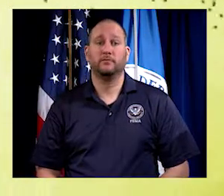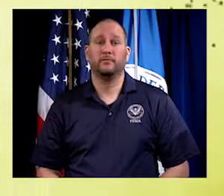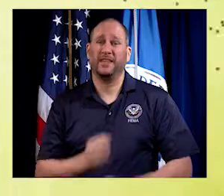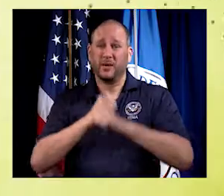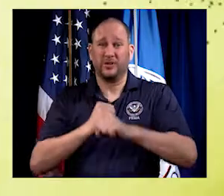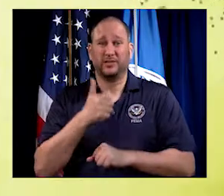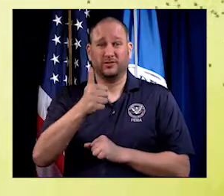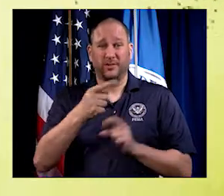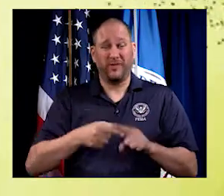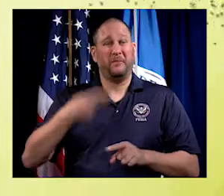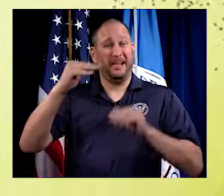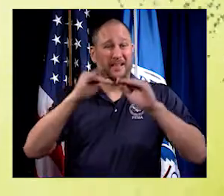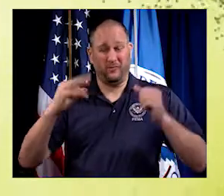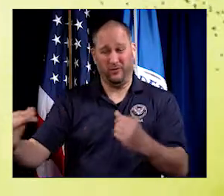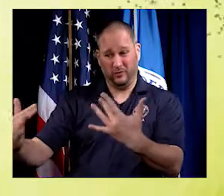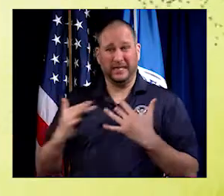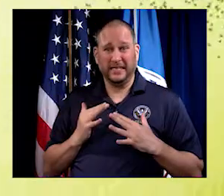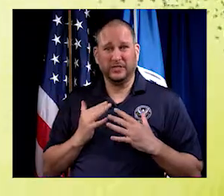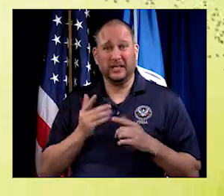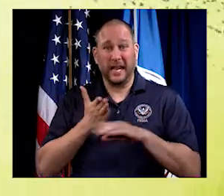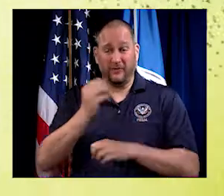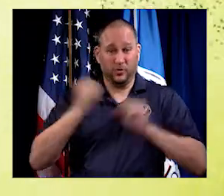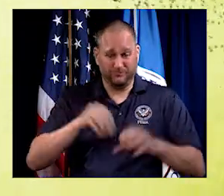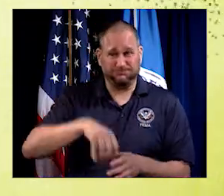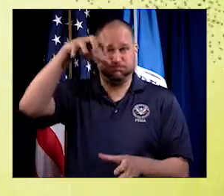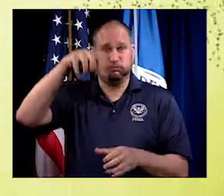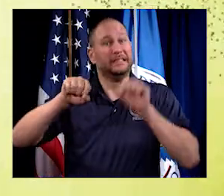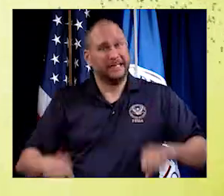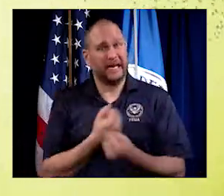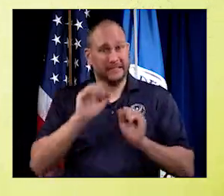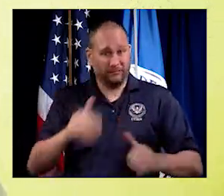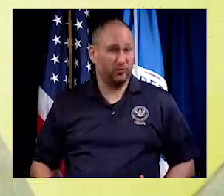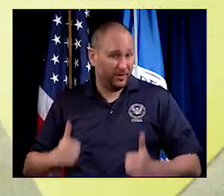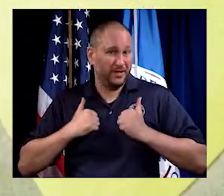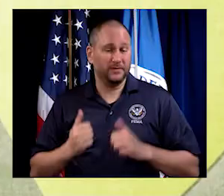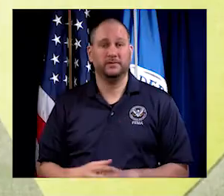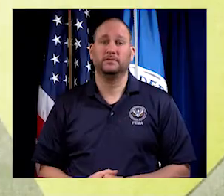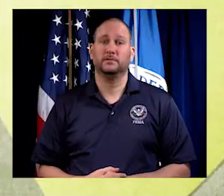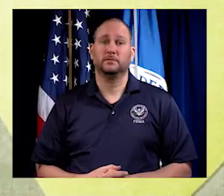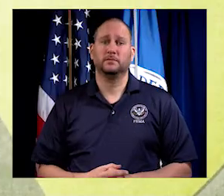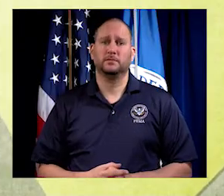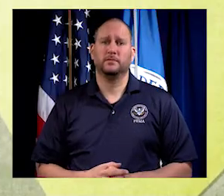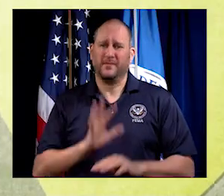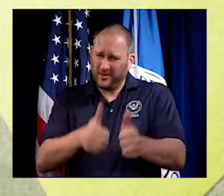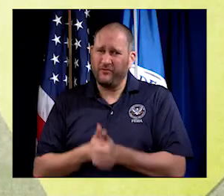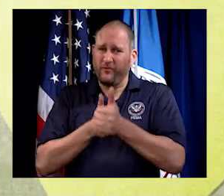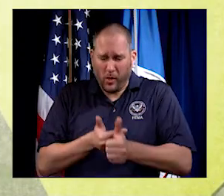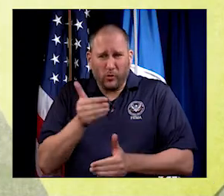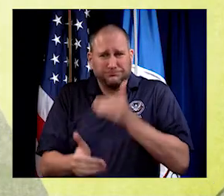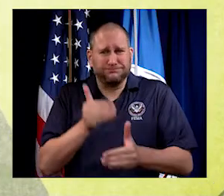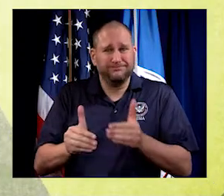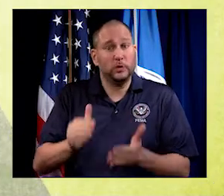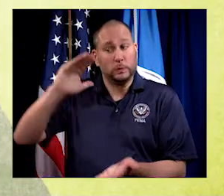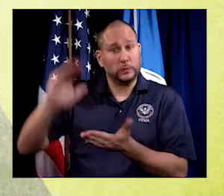Protecting yourself from high levels of radiation after a nuclear explosion can save your life. Follow these simple steps to reduce